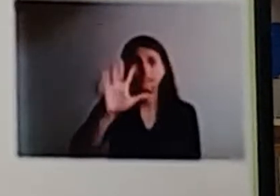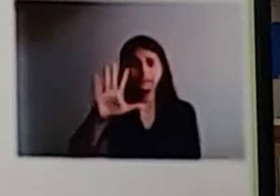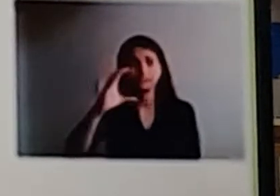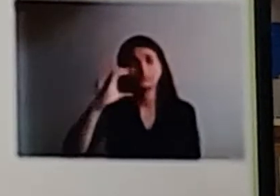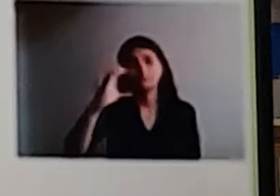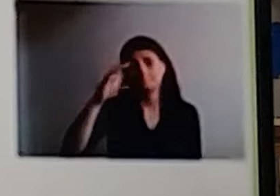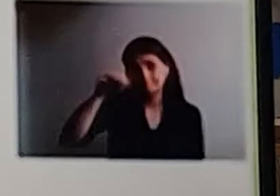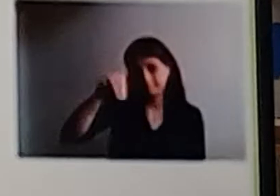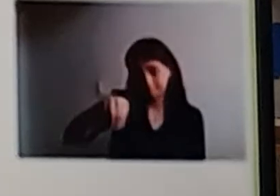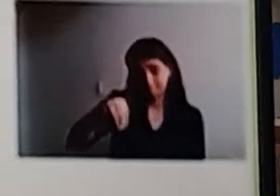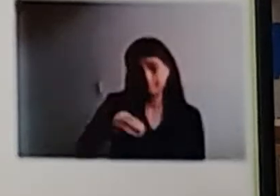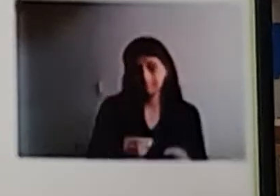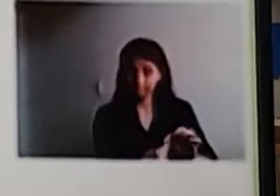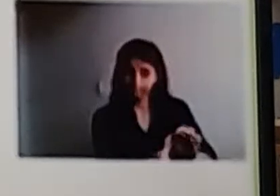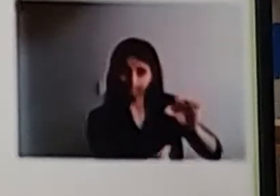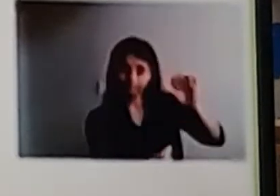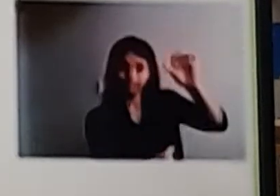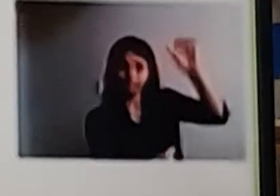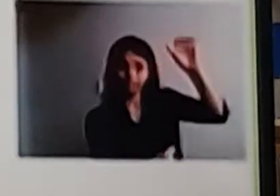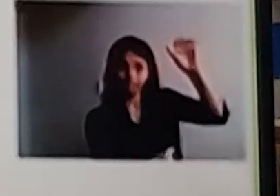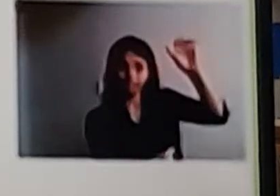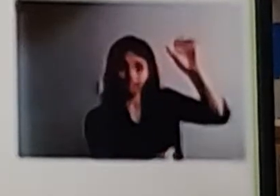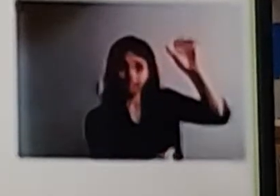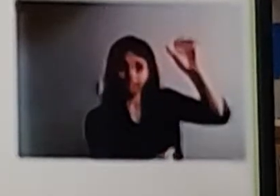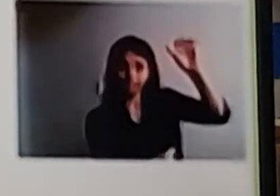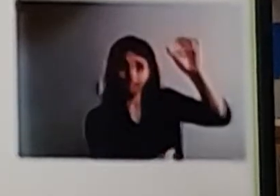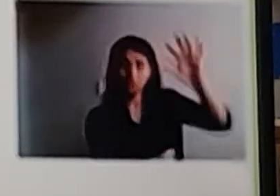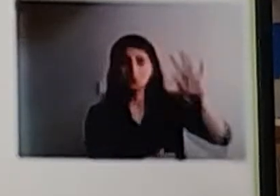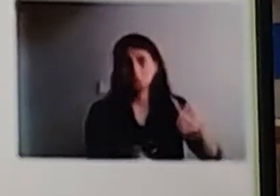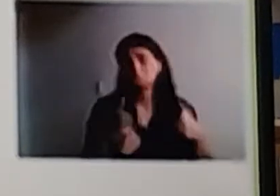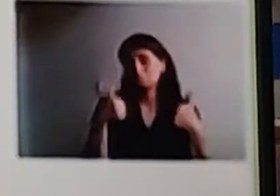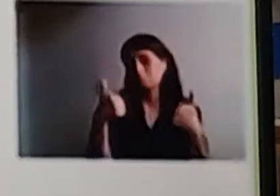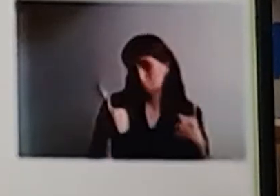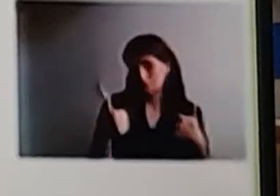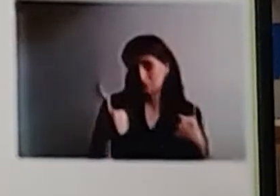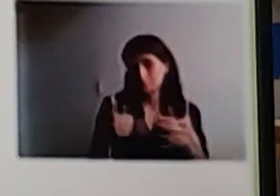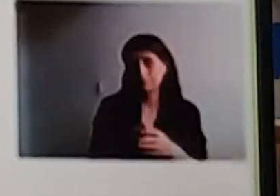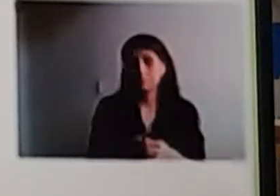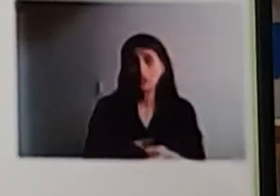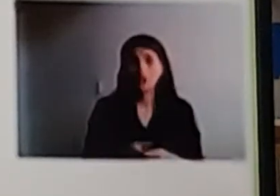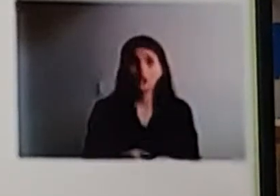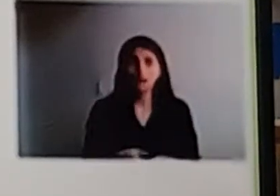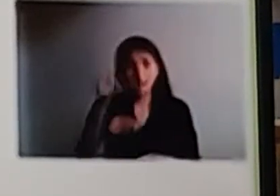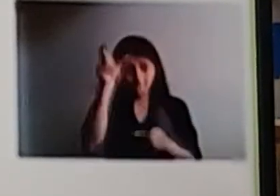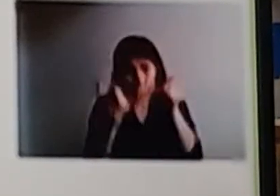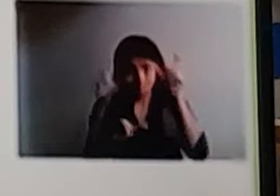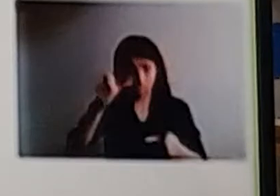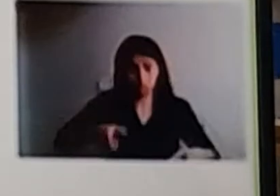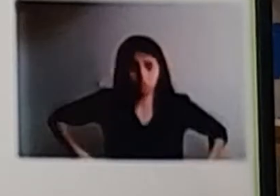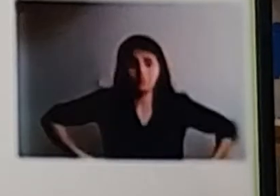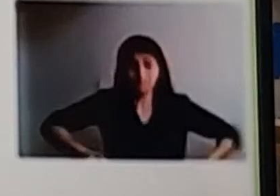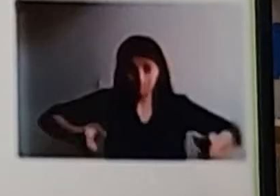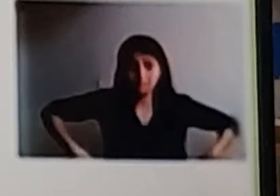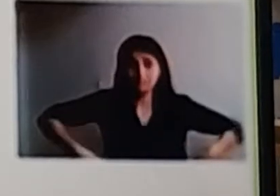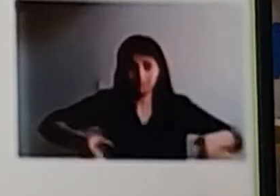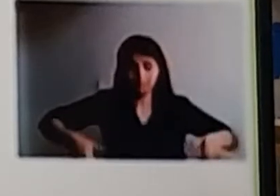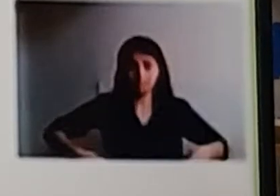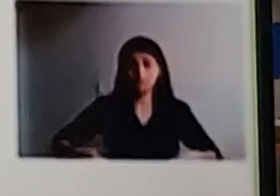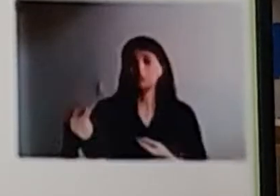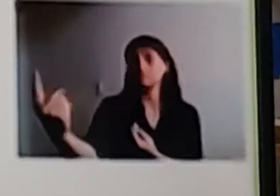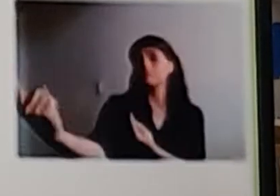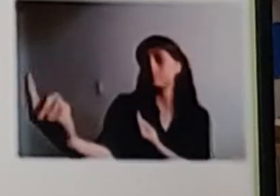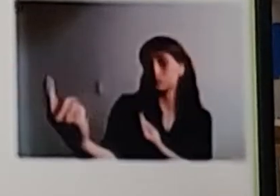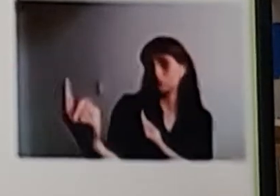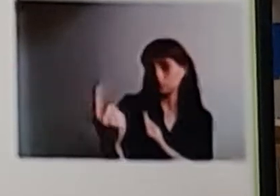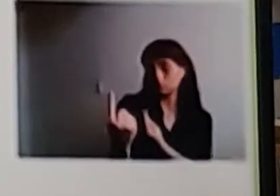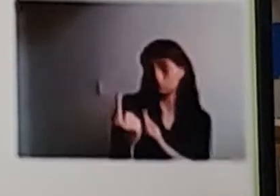of the wheelchair can use this area. Also, there should be an area to wait for the disabled. If we go to